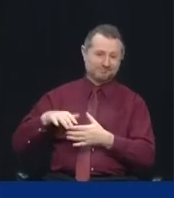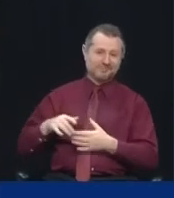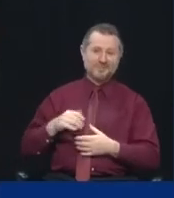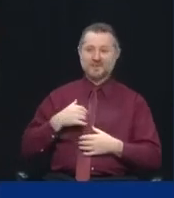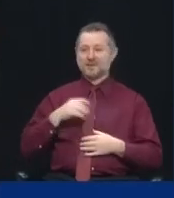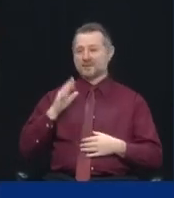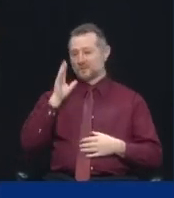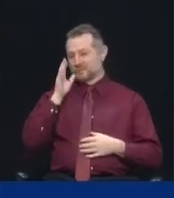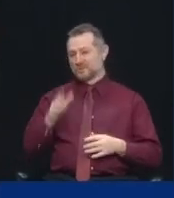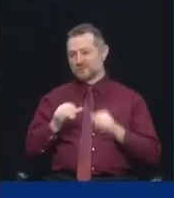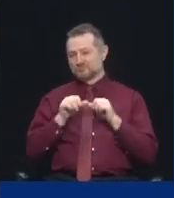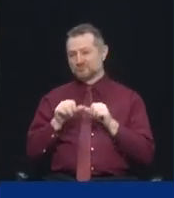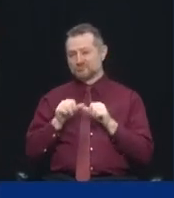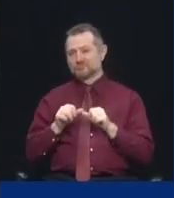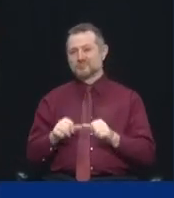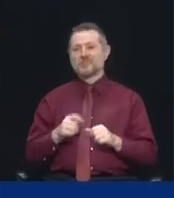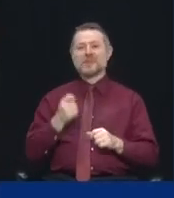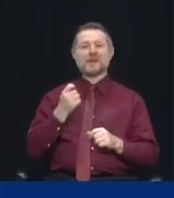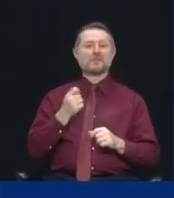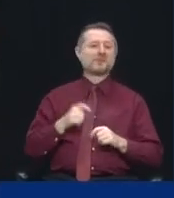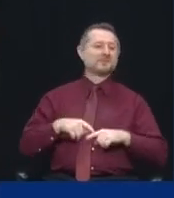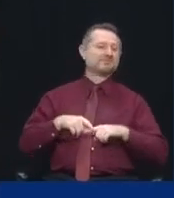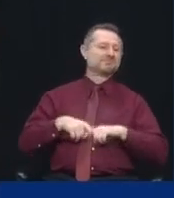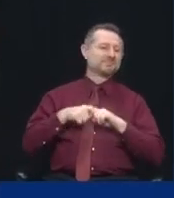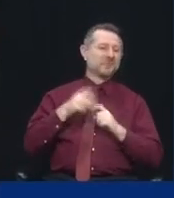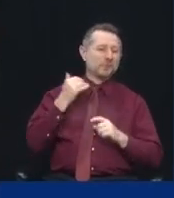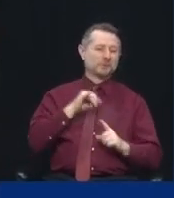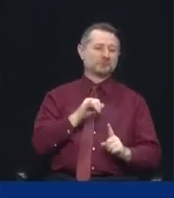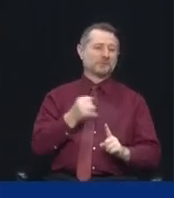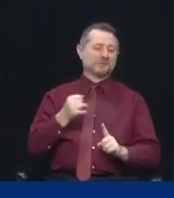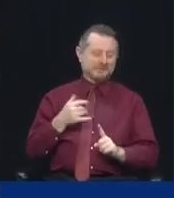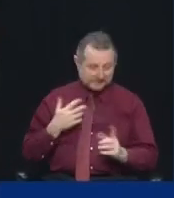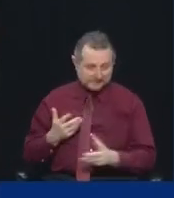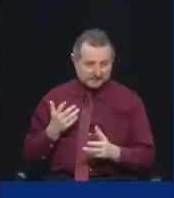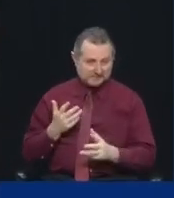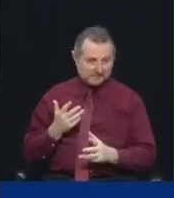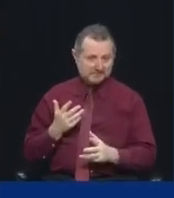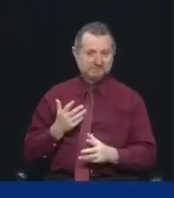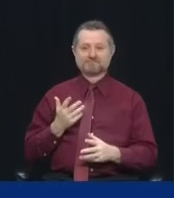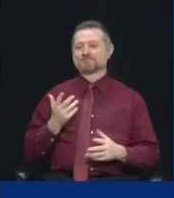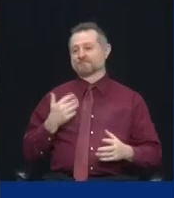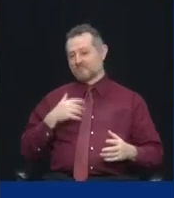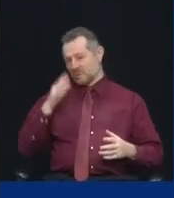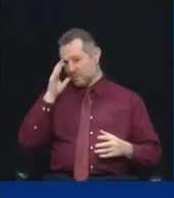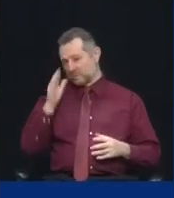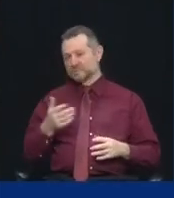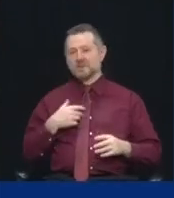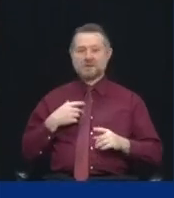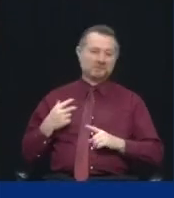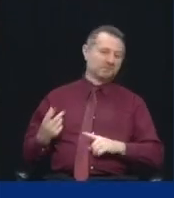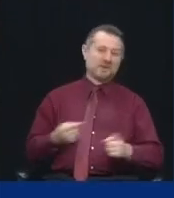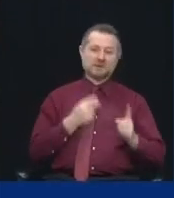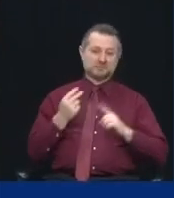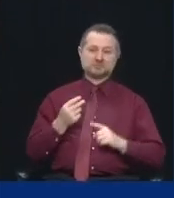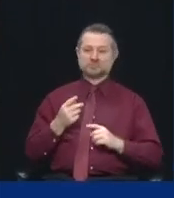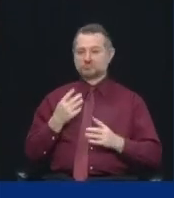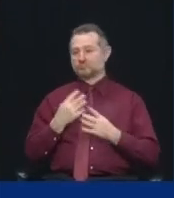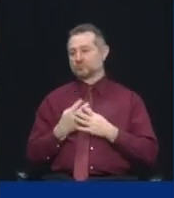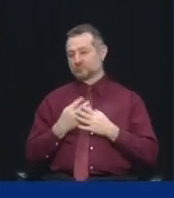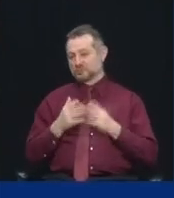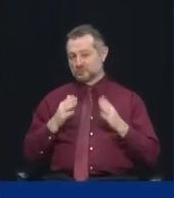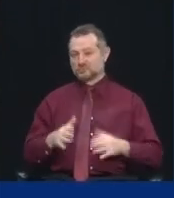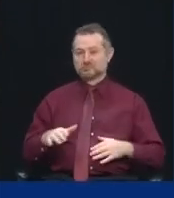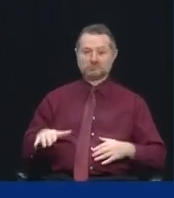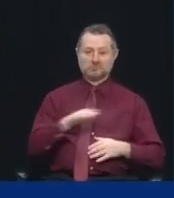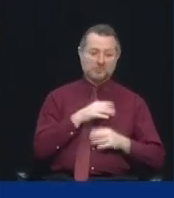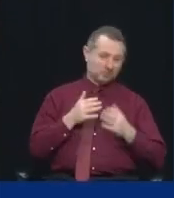continue. It has been on pause for the Johnson & Johnson, but we will continue to vaccinate the prison population at